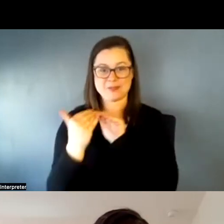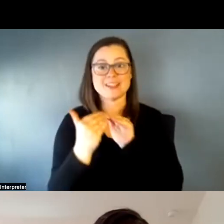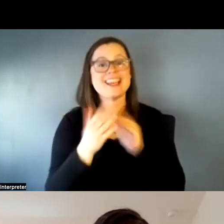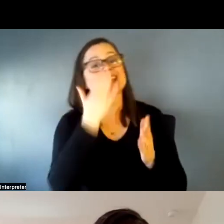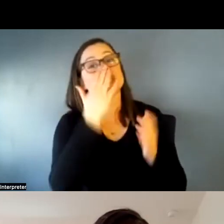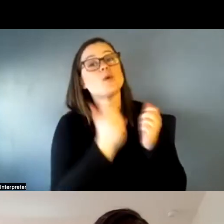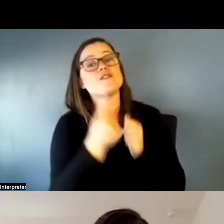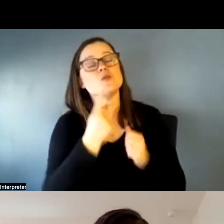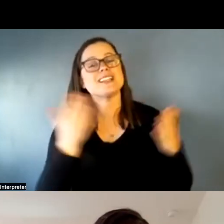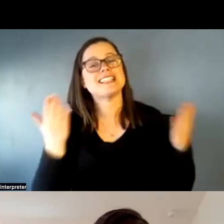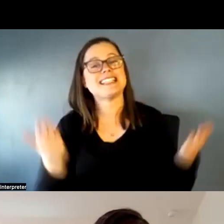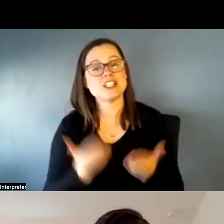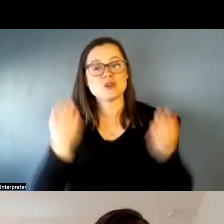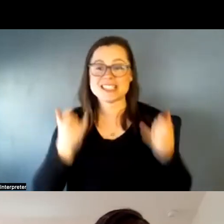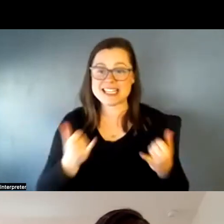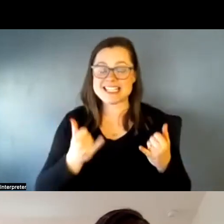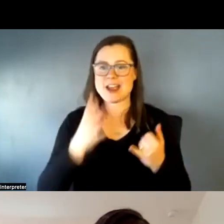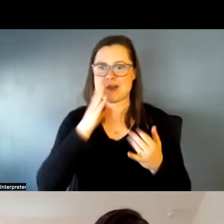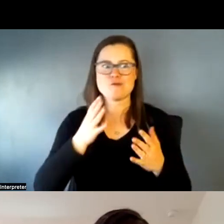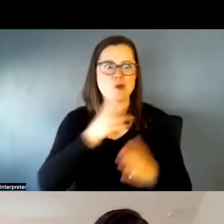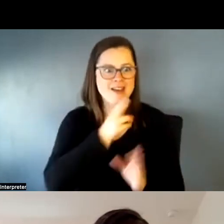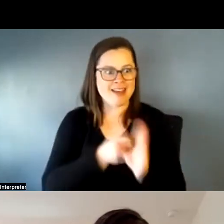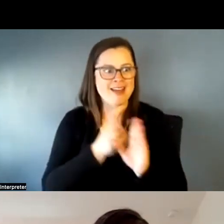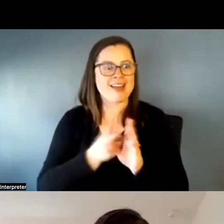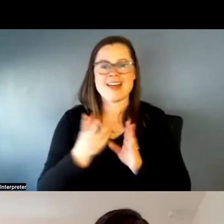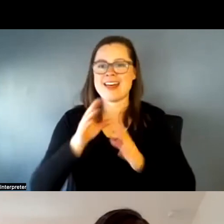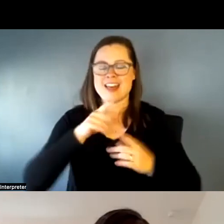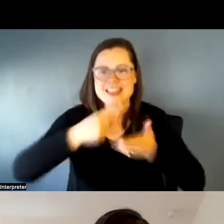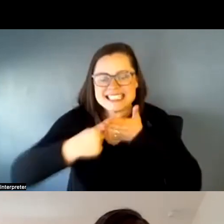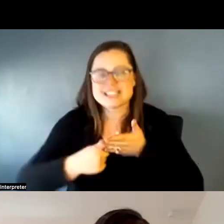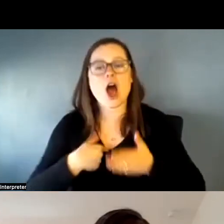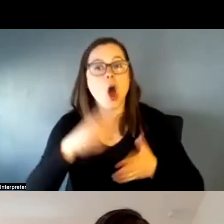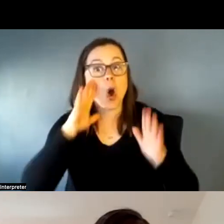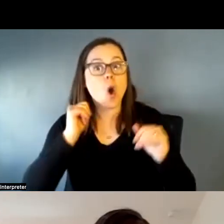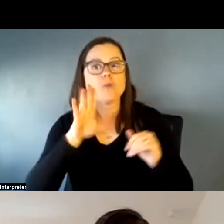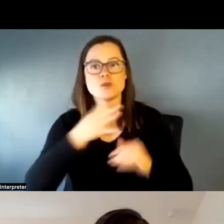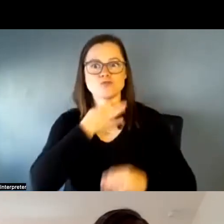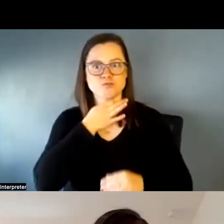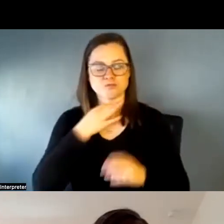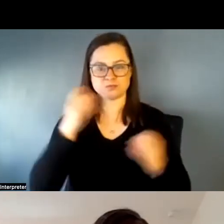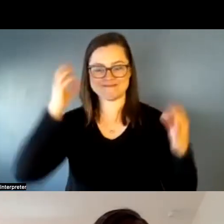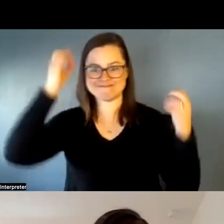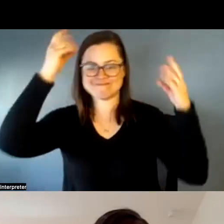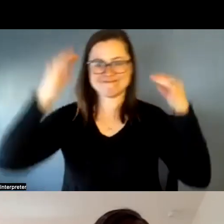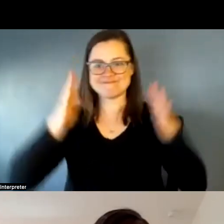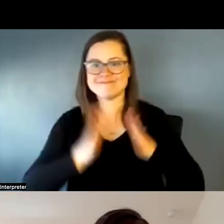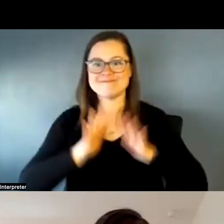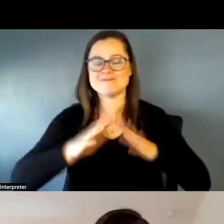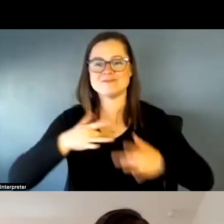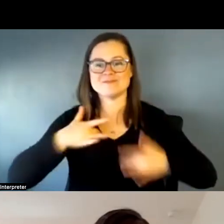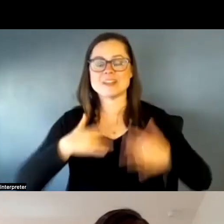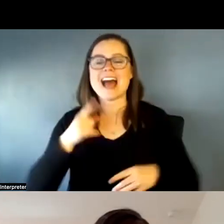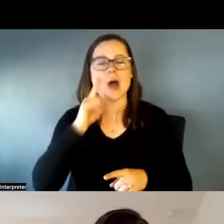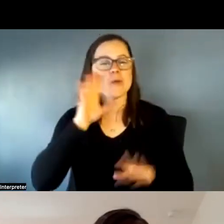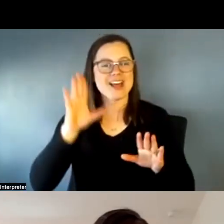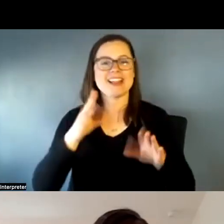for the discussion. I hope it sparked curiosity, and I will leave the webinar on for a little bit because folks shared